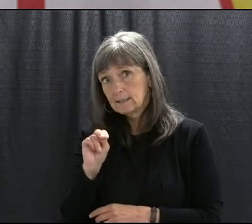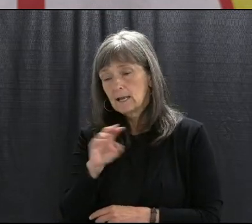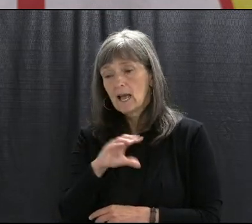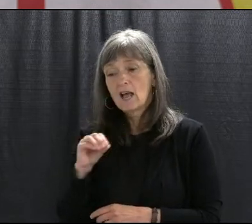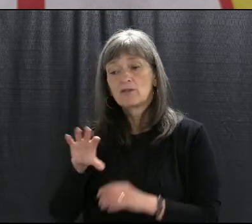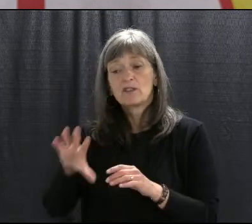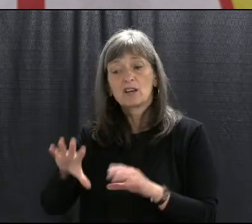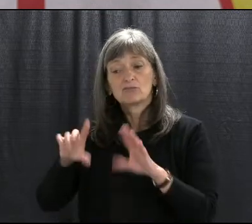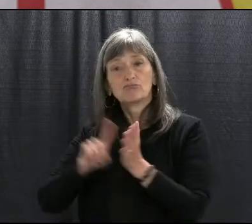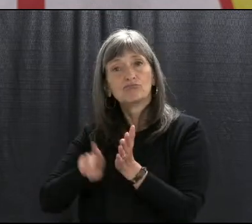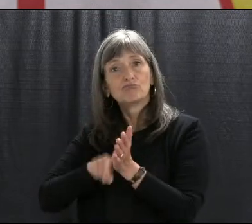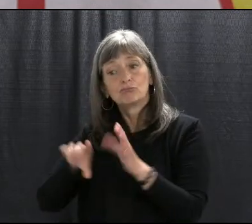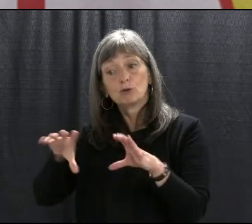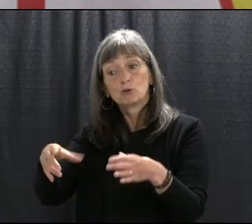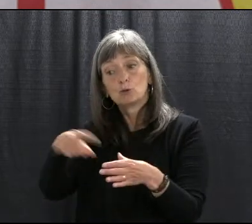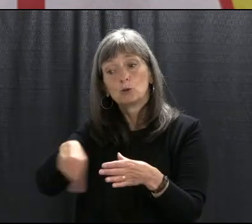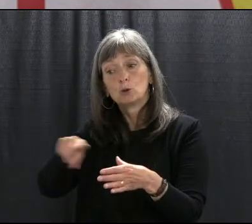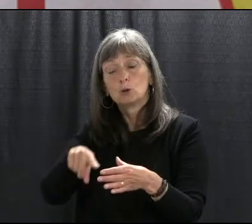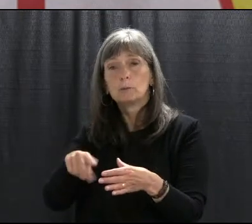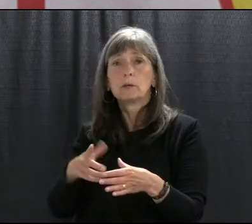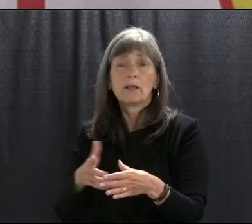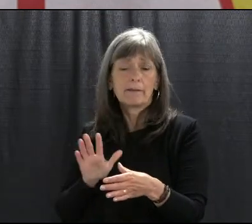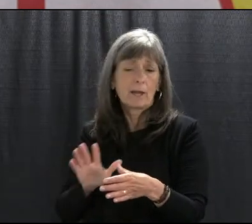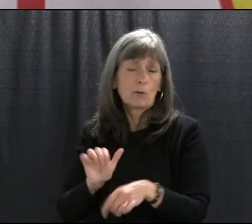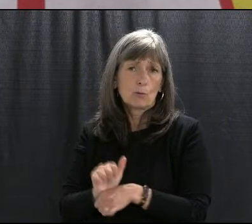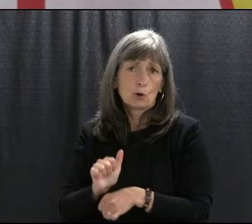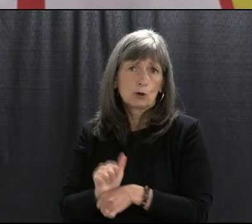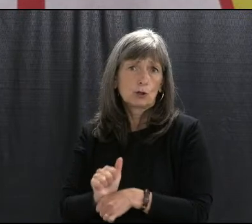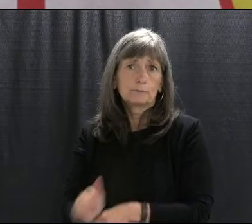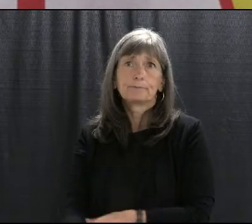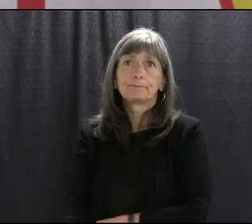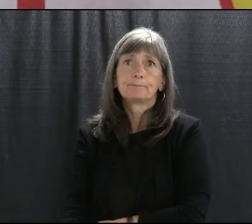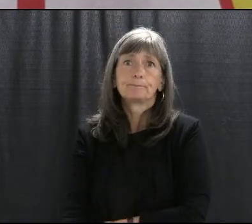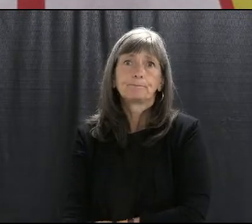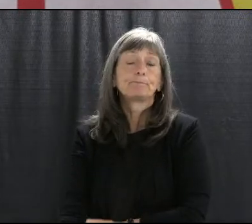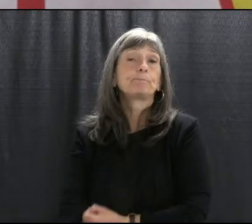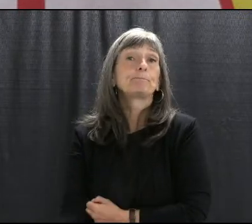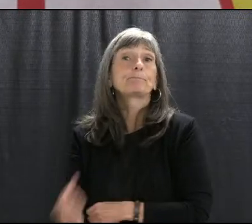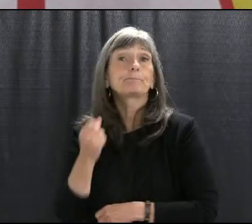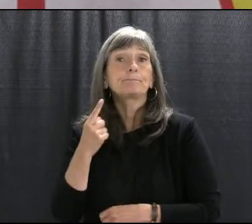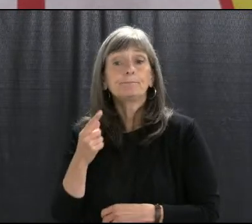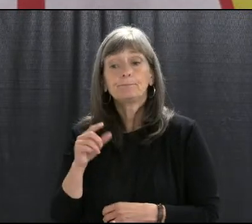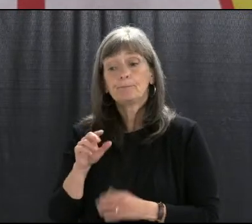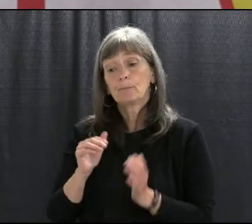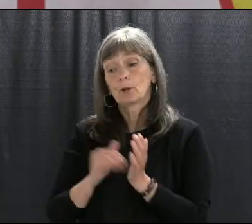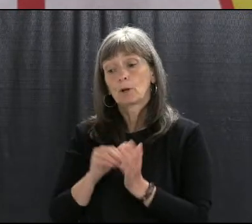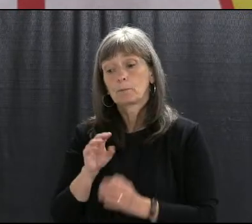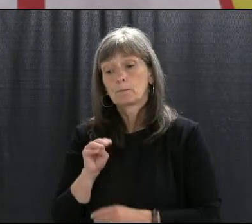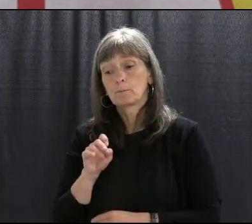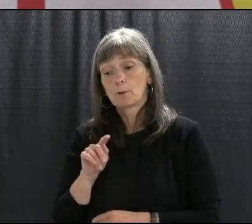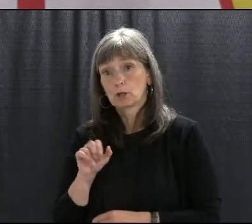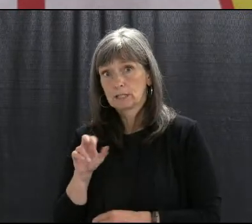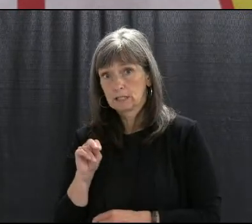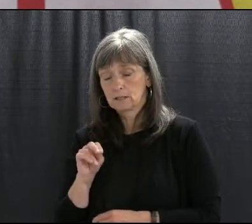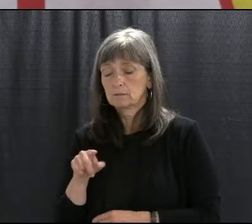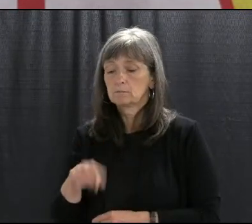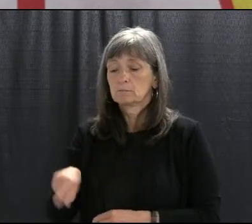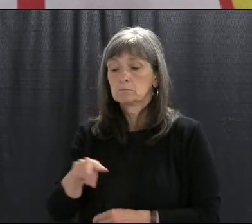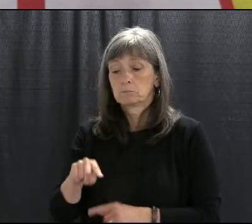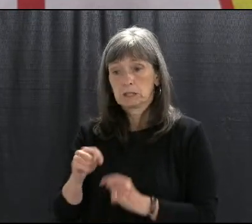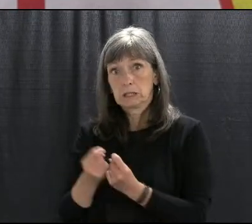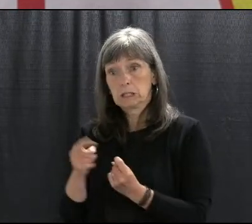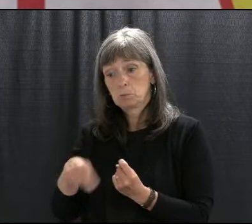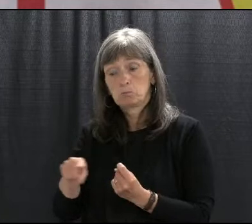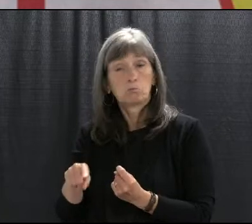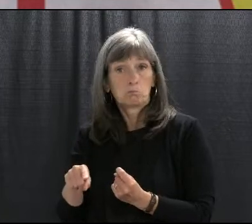the group that have looked at this will, Dr. Martin has indicated that he and other members of the team will